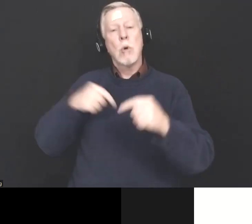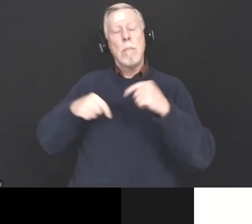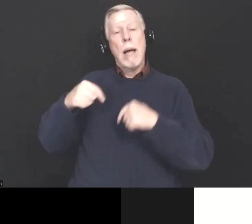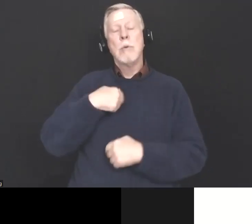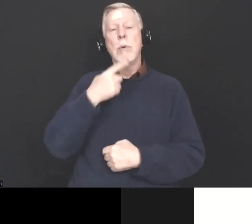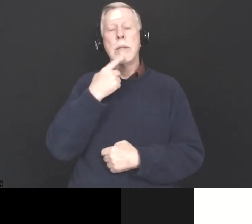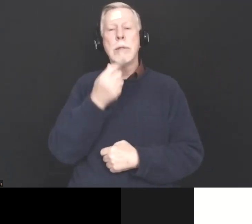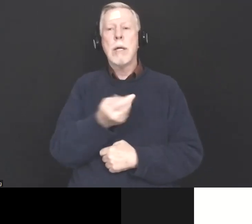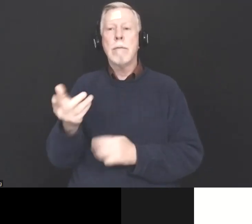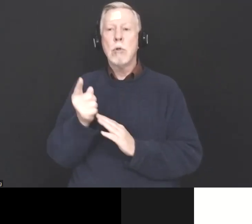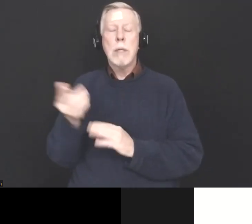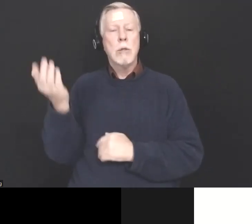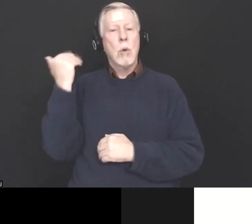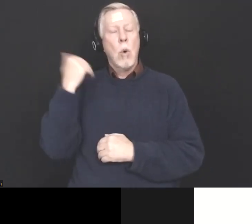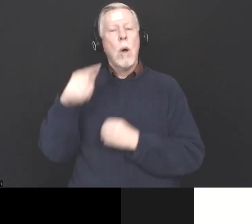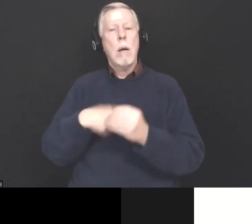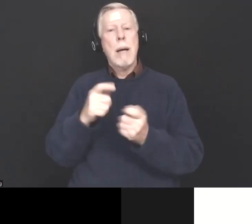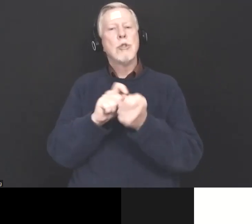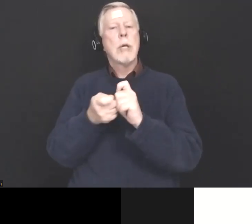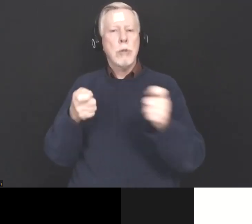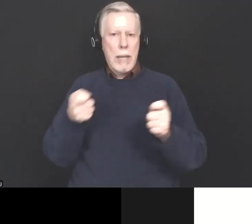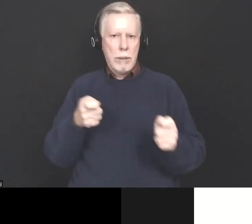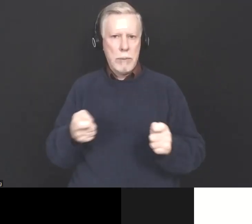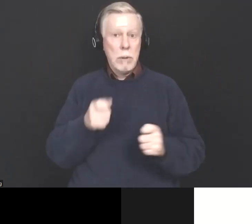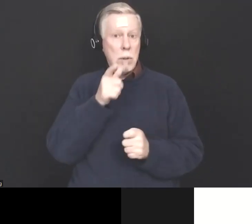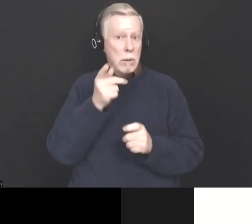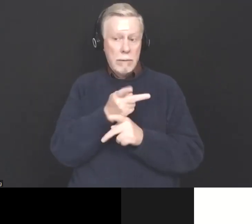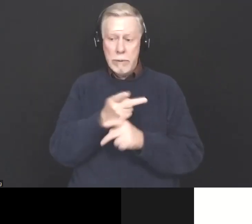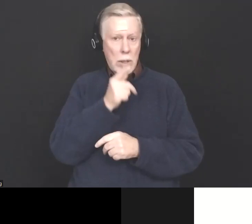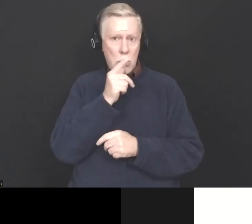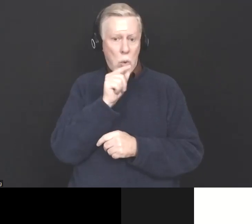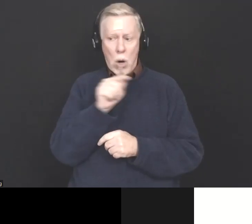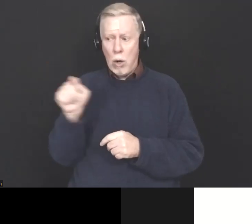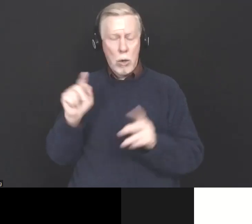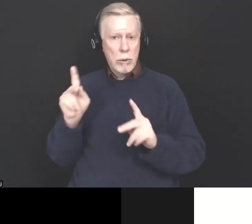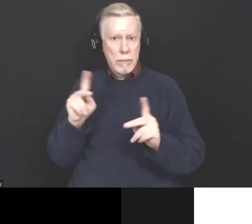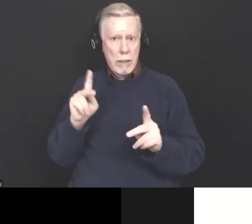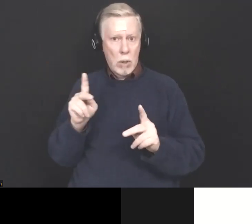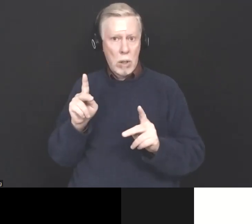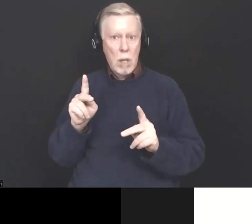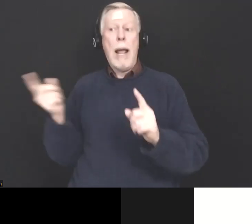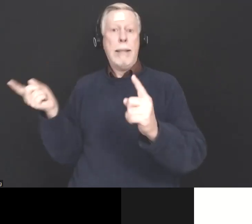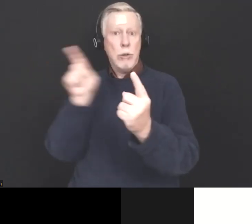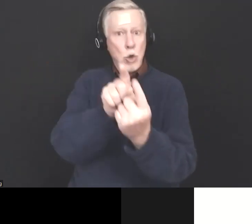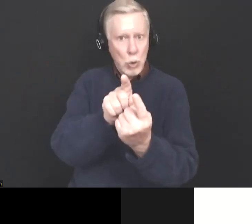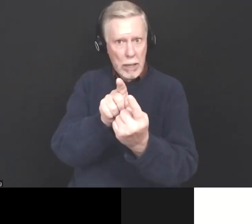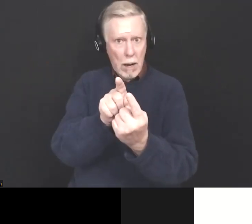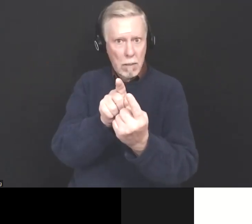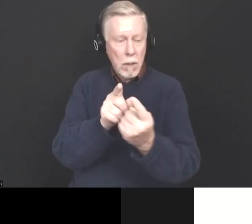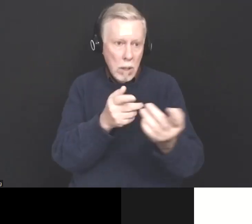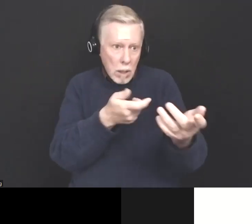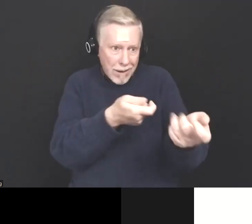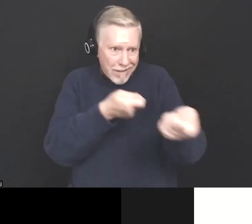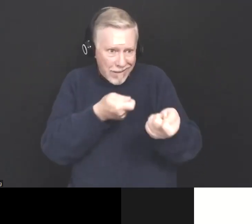about change management. Figure out who those people are and get to them and see what it is that would make them